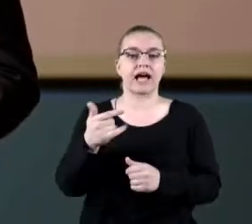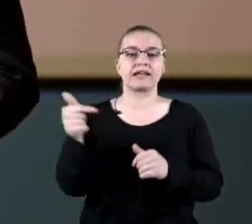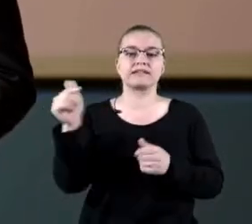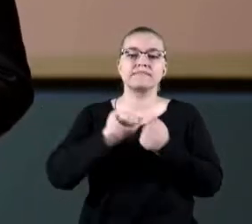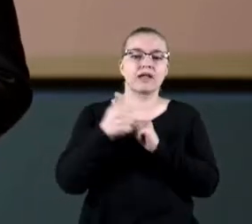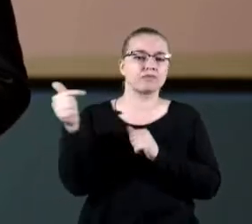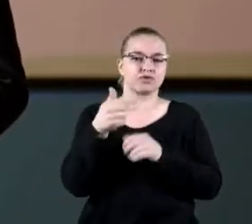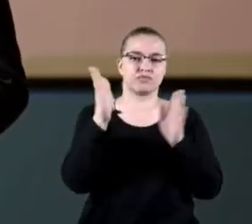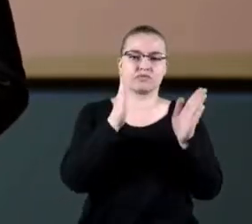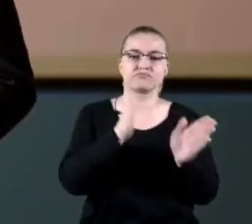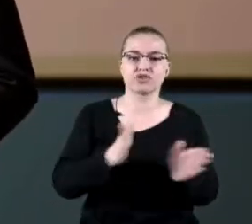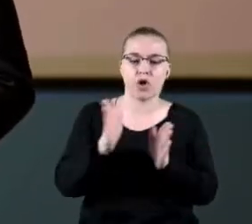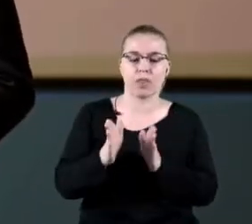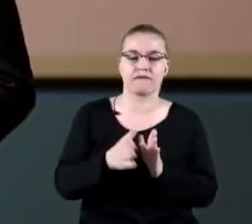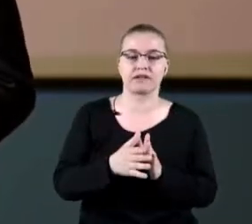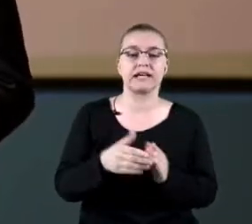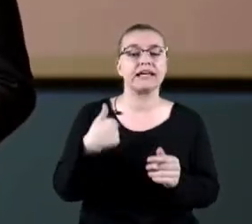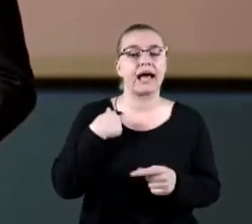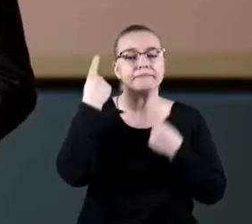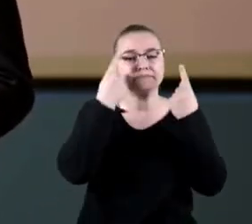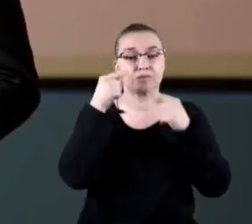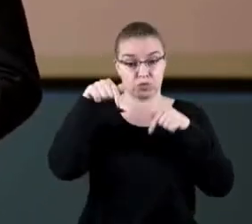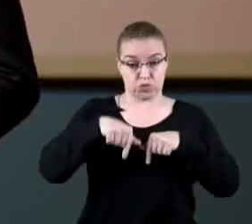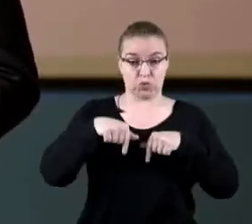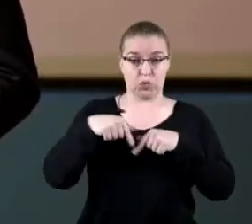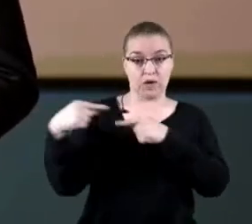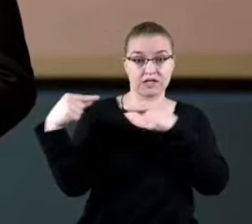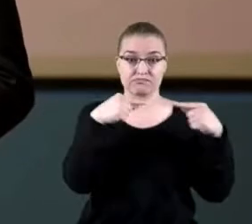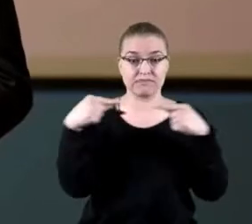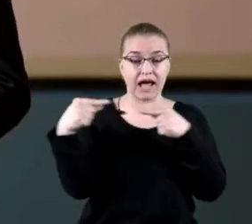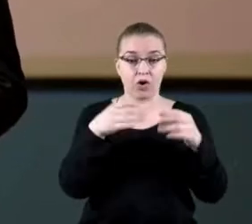also may come about and what we need to prepare for. And I